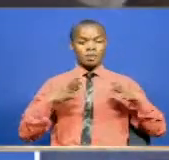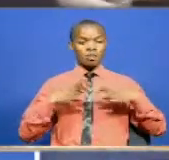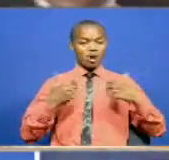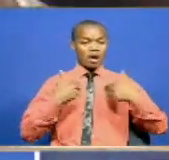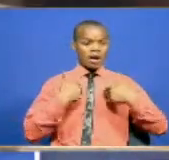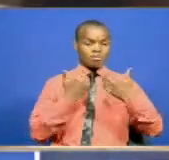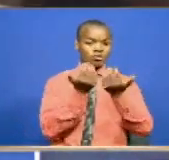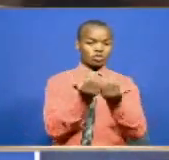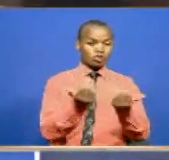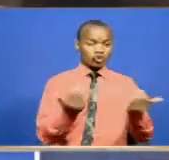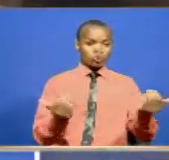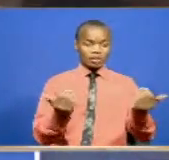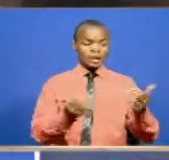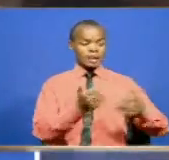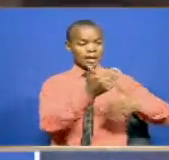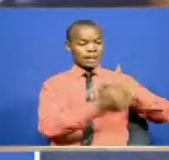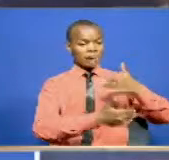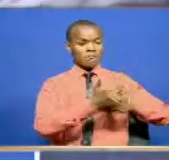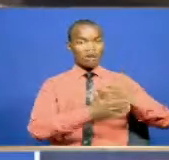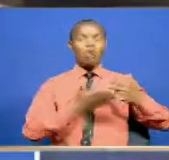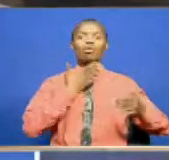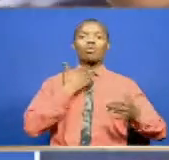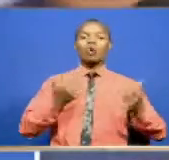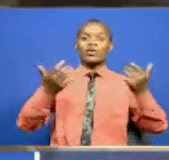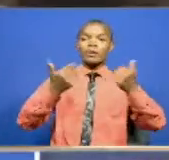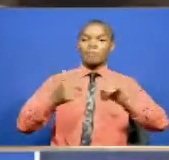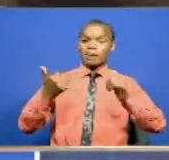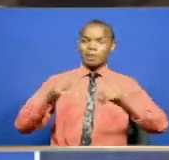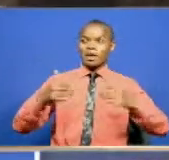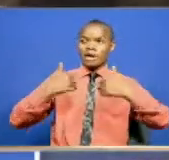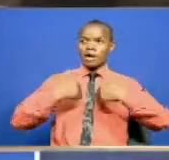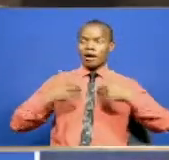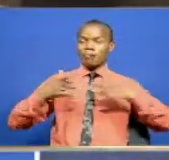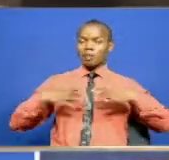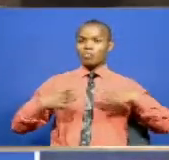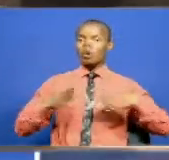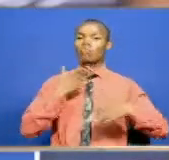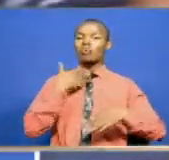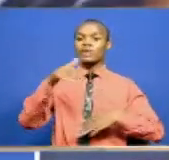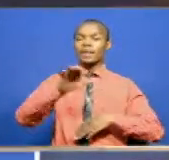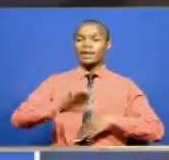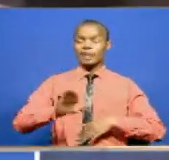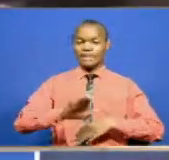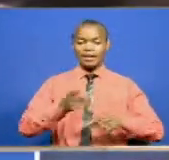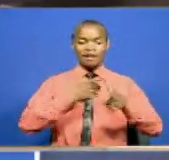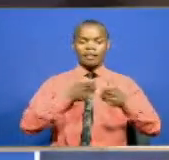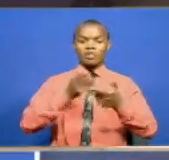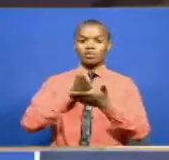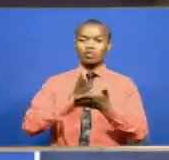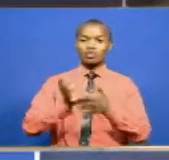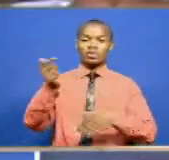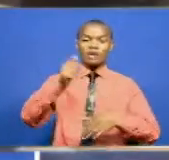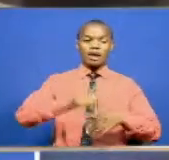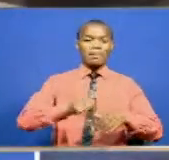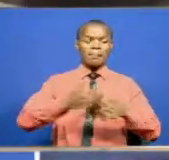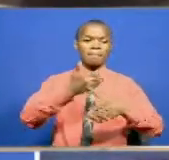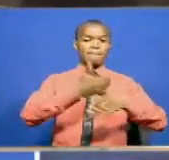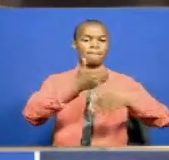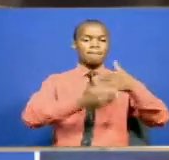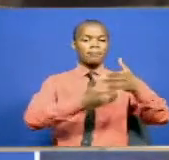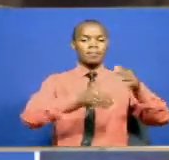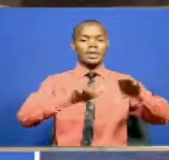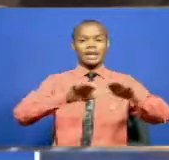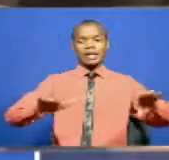have children in this neighborhood who want to play. Kuna watu hapa who need a garden ambao wanakaa. Alafu unakuja kujenga vitu yako hapa na ni shamba ya